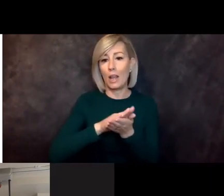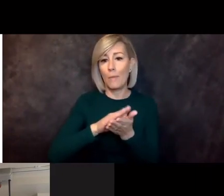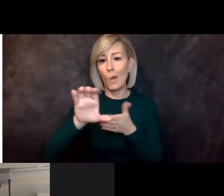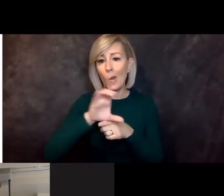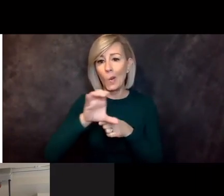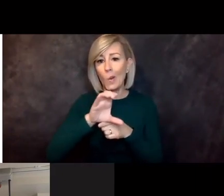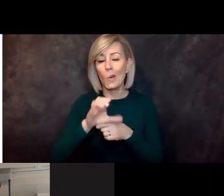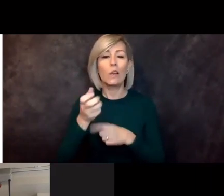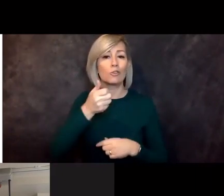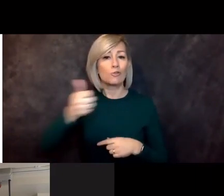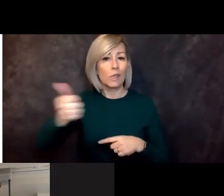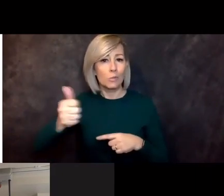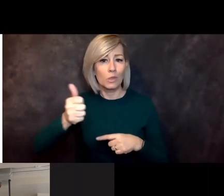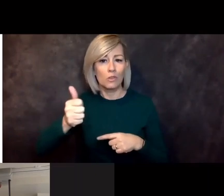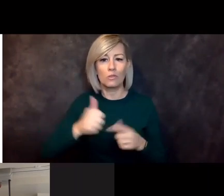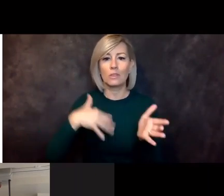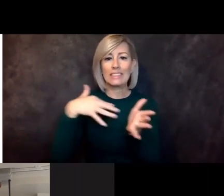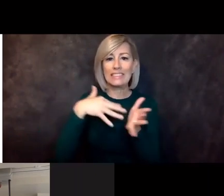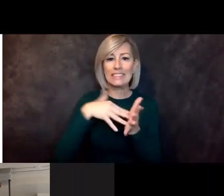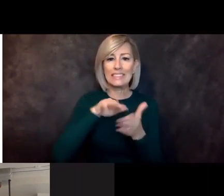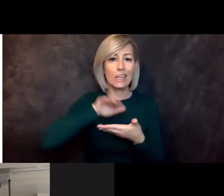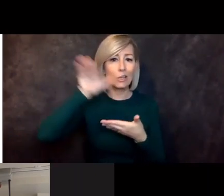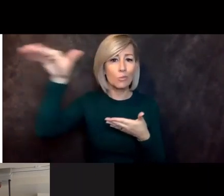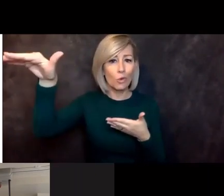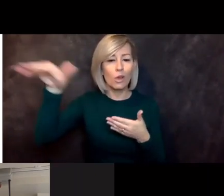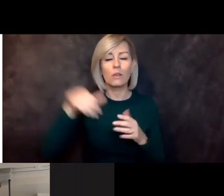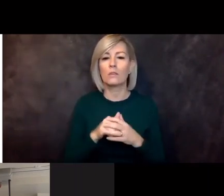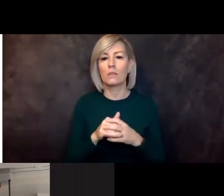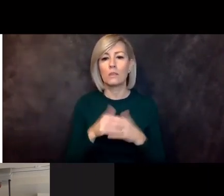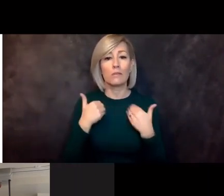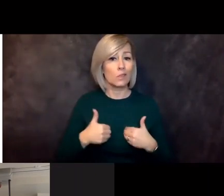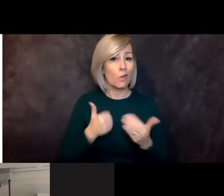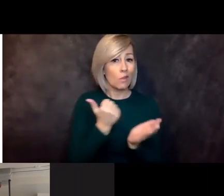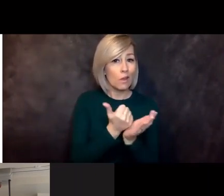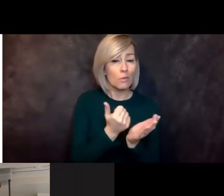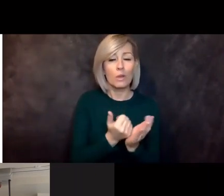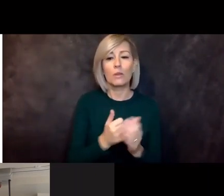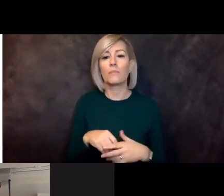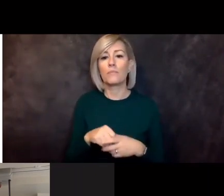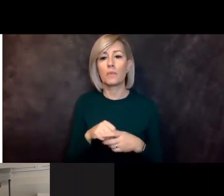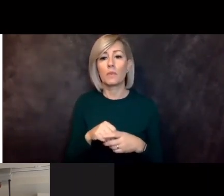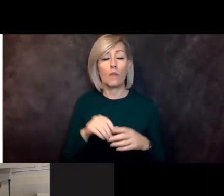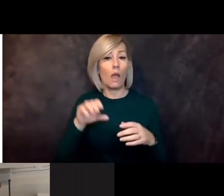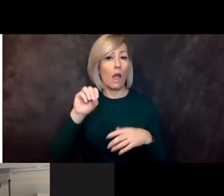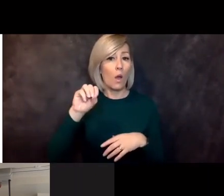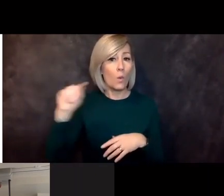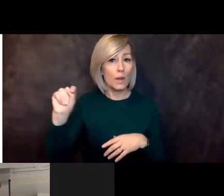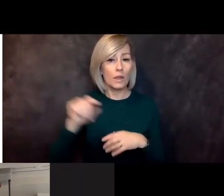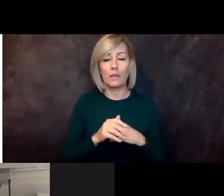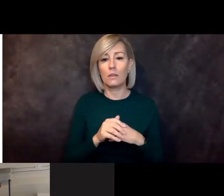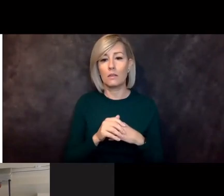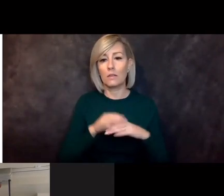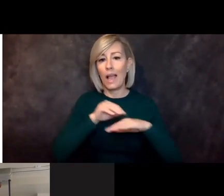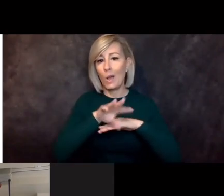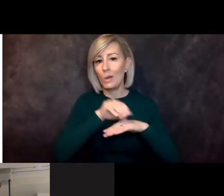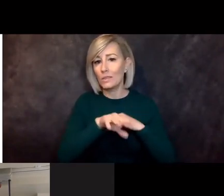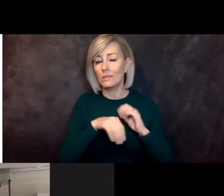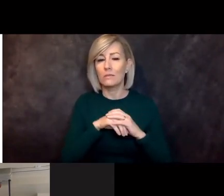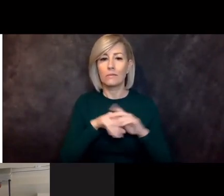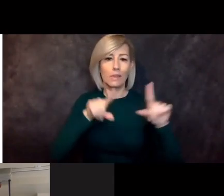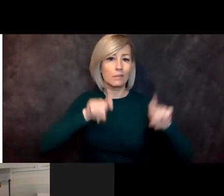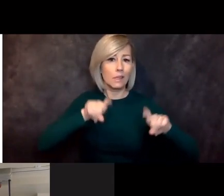transportation, study abroad support, physical therapy, occupational therapy, counseling therapy, testing,